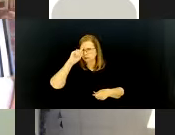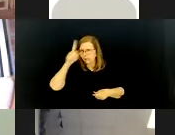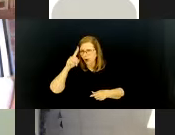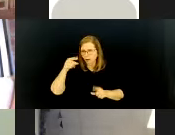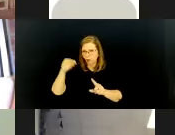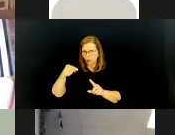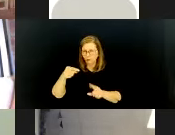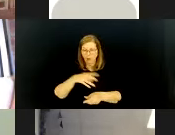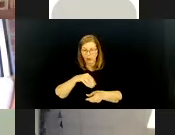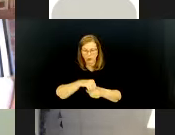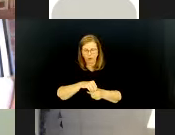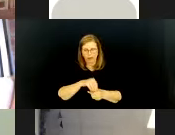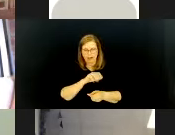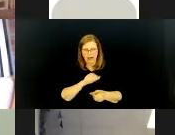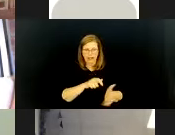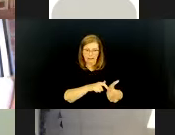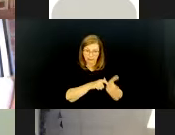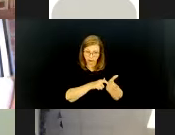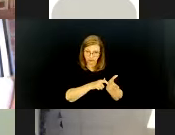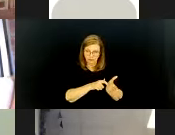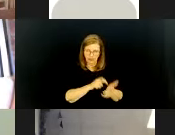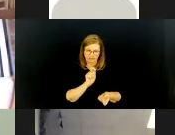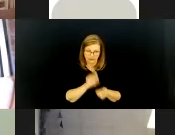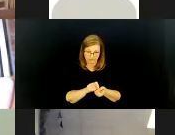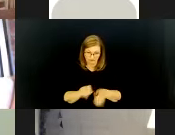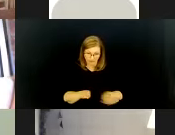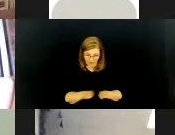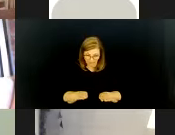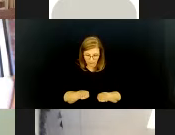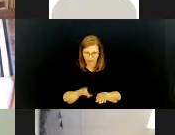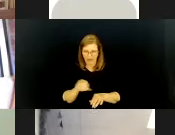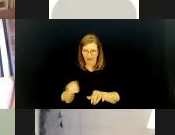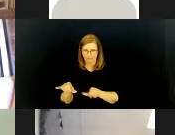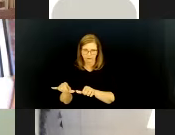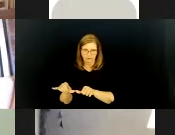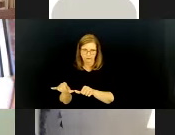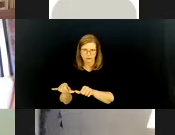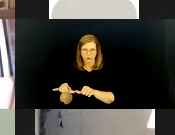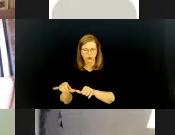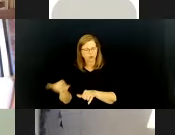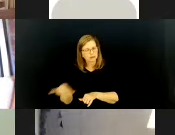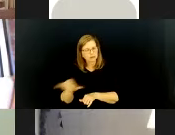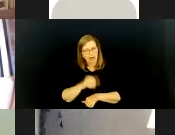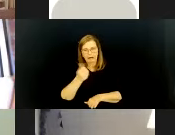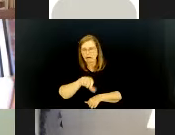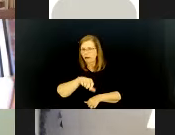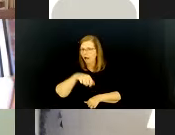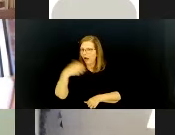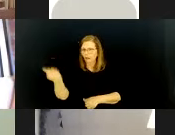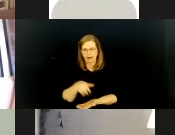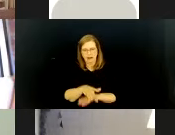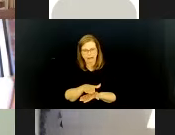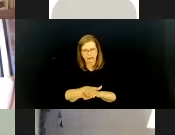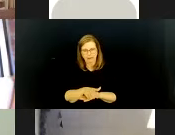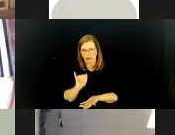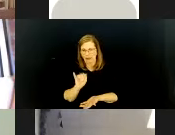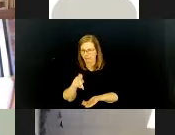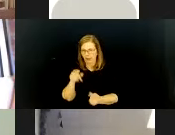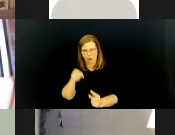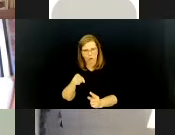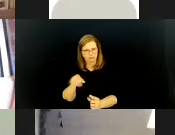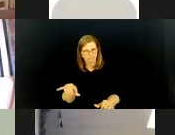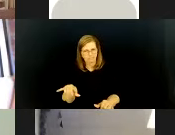a condition, a specific behavior, and a criterion, just like any other academic or IEP goal.